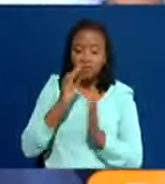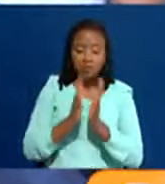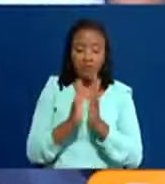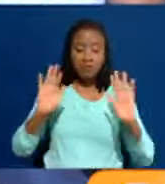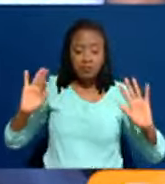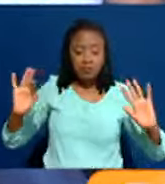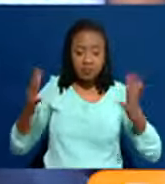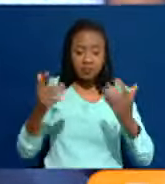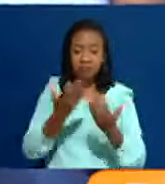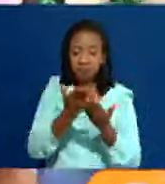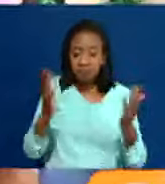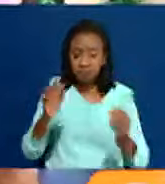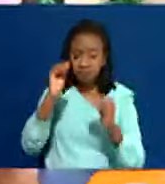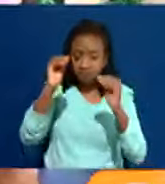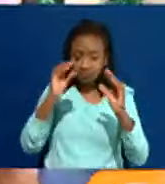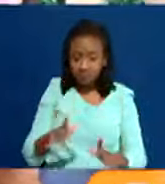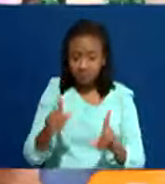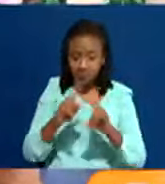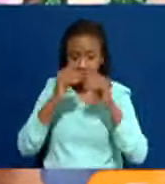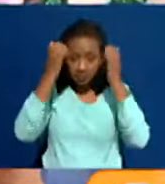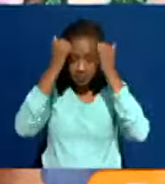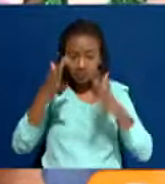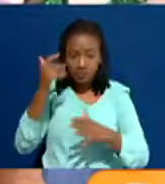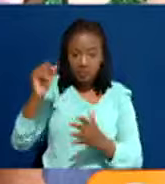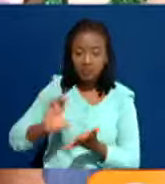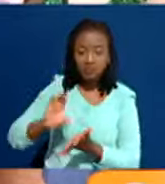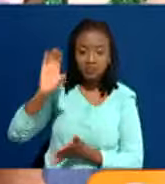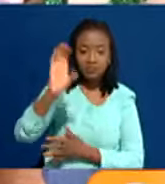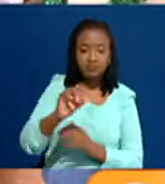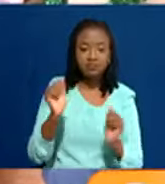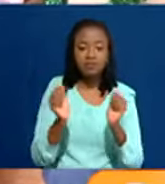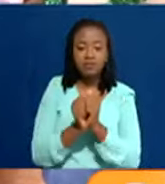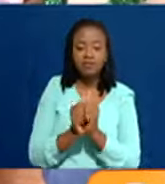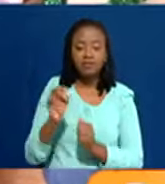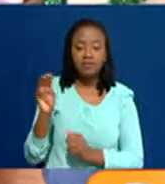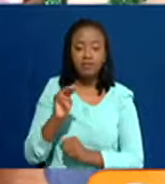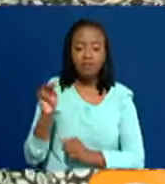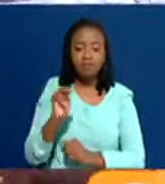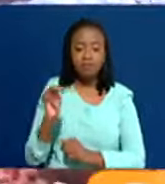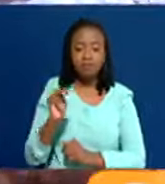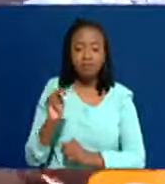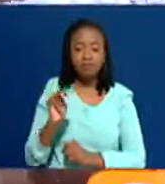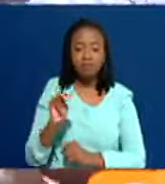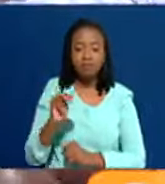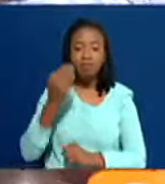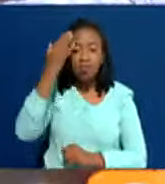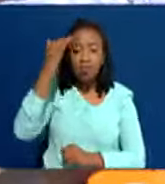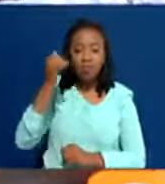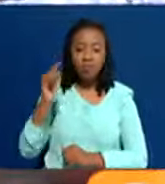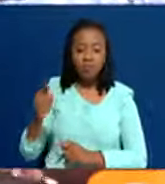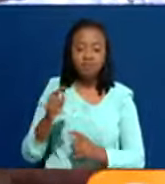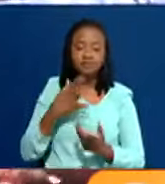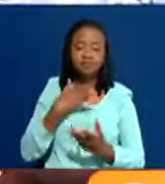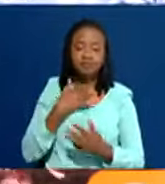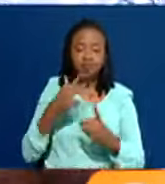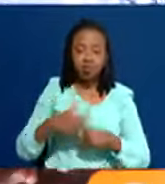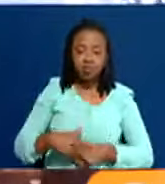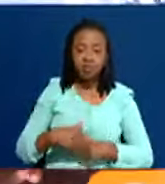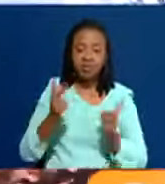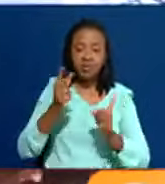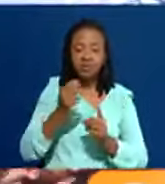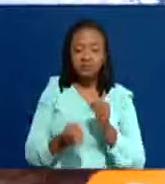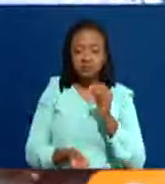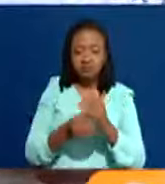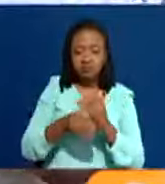and students for their service as he donated over 10 million Kenya shillings to initiate the construction of an